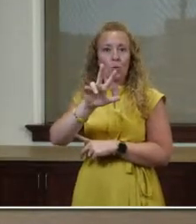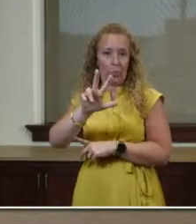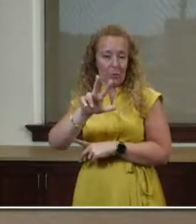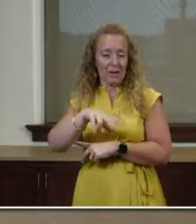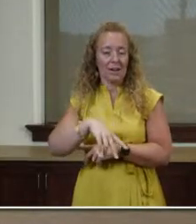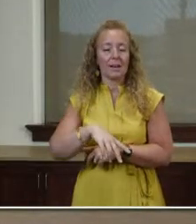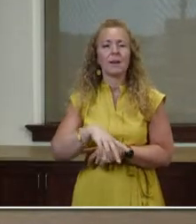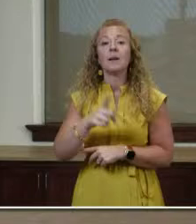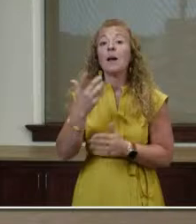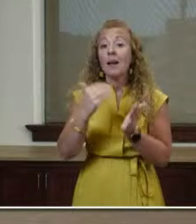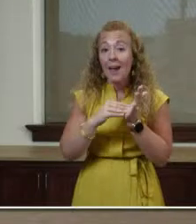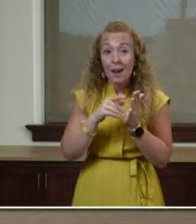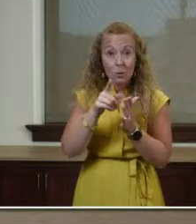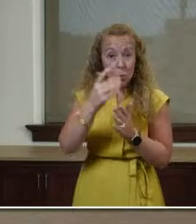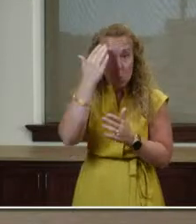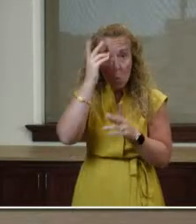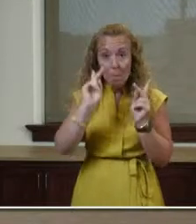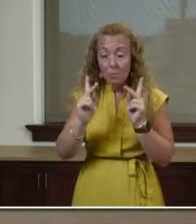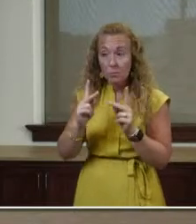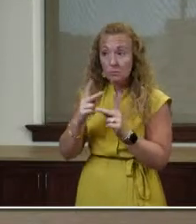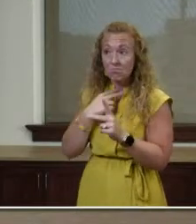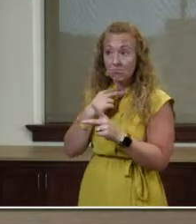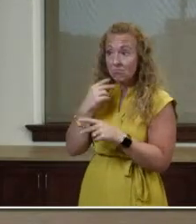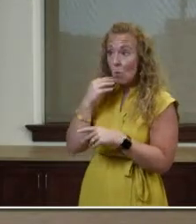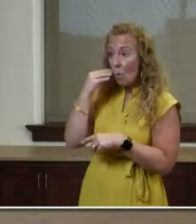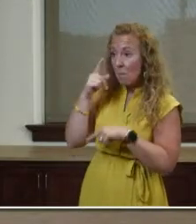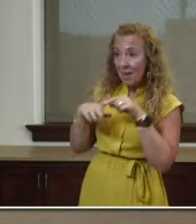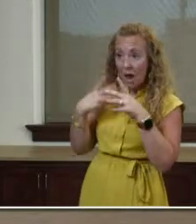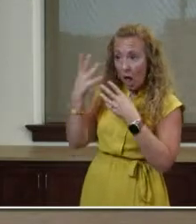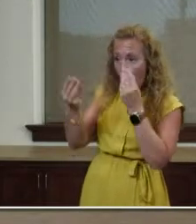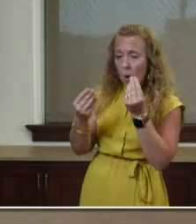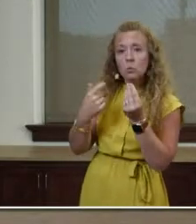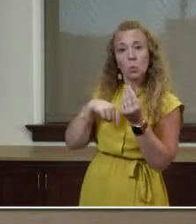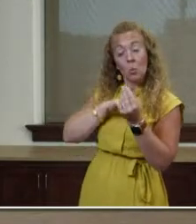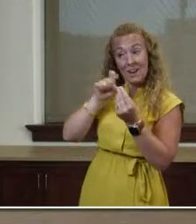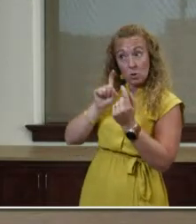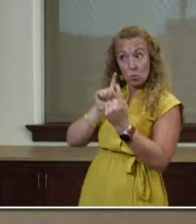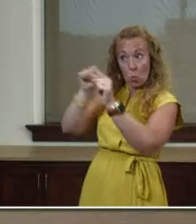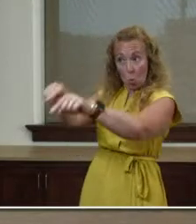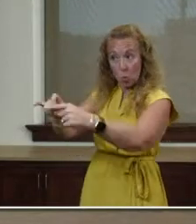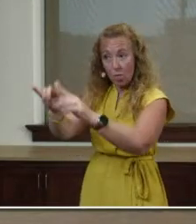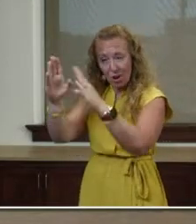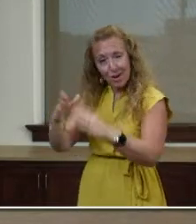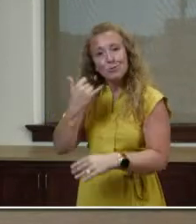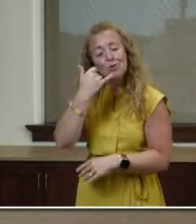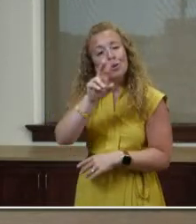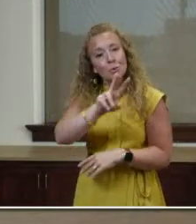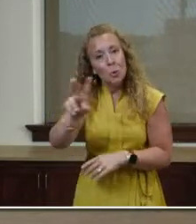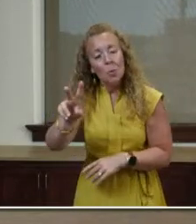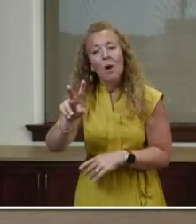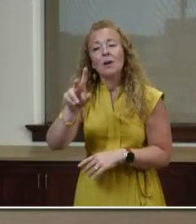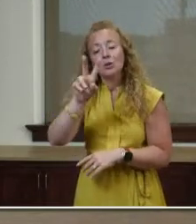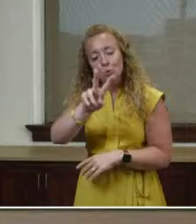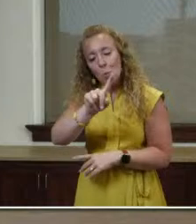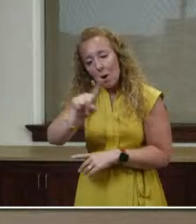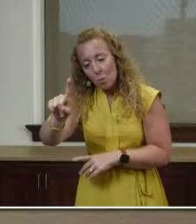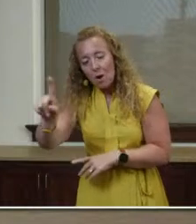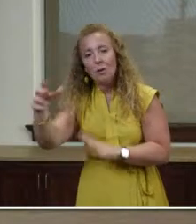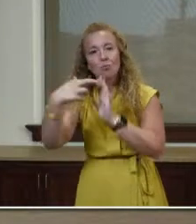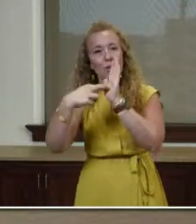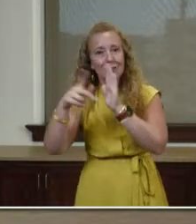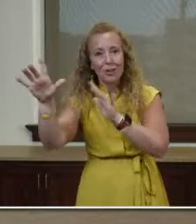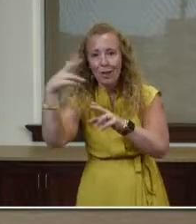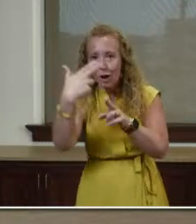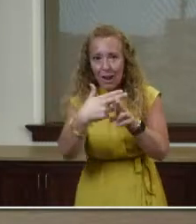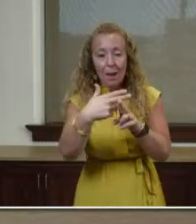412-687-2243. And again, if you know of homebound individuals where we need to be going out, please call 211 to get registered in our system so we can do